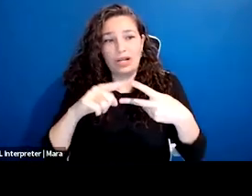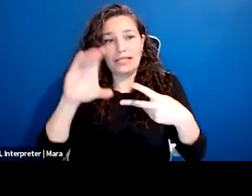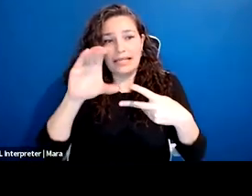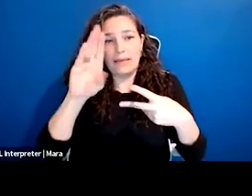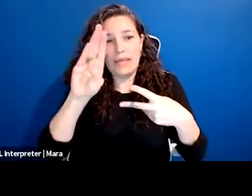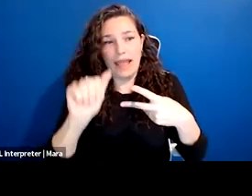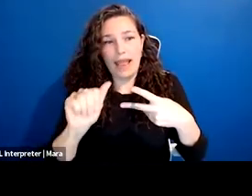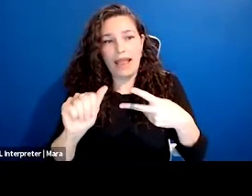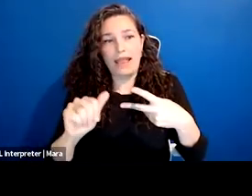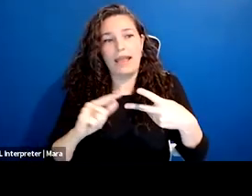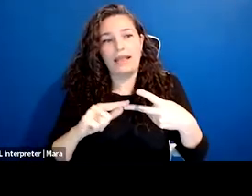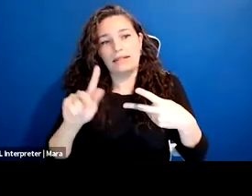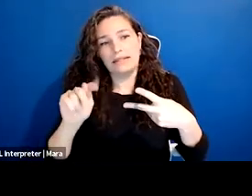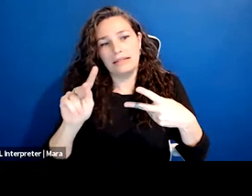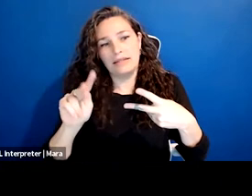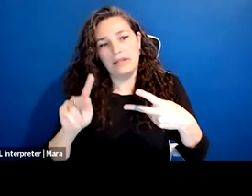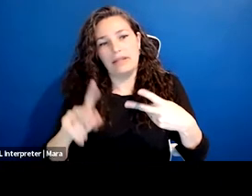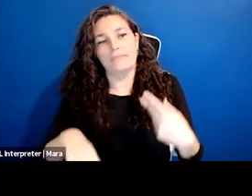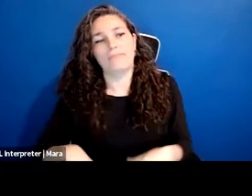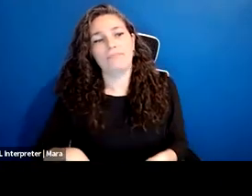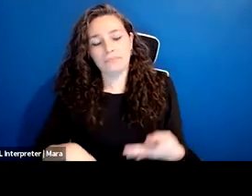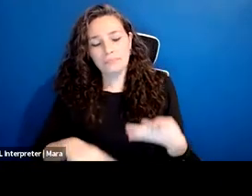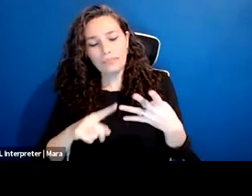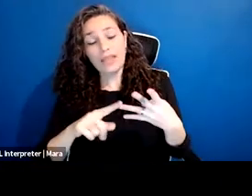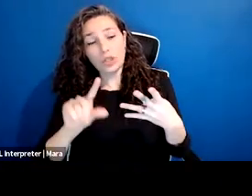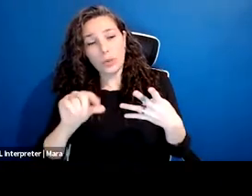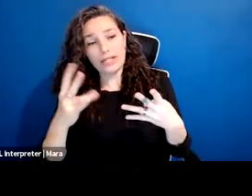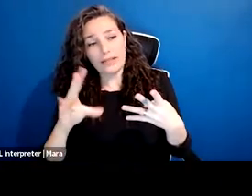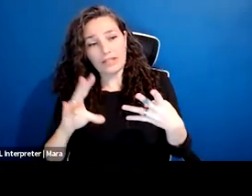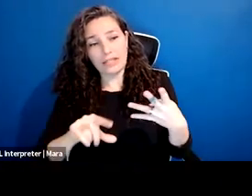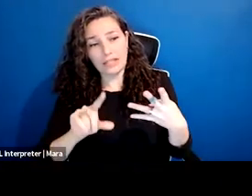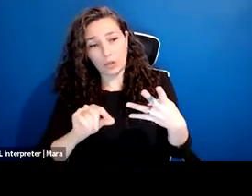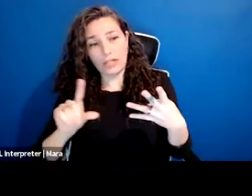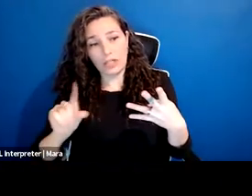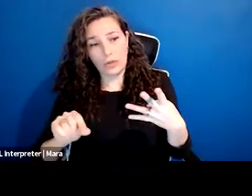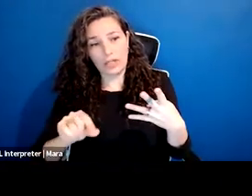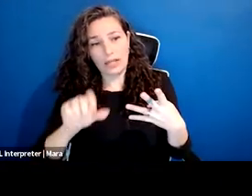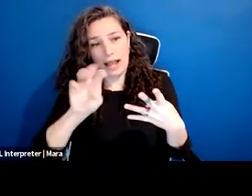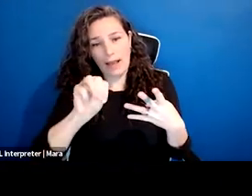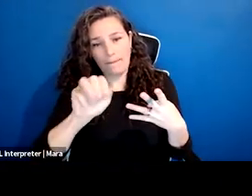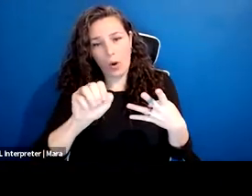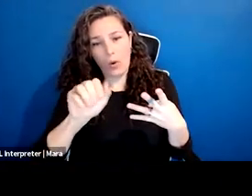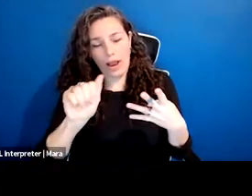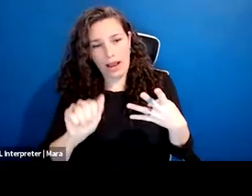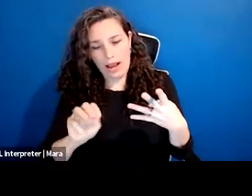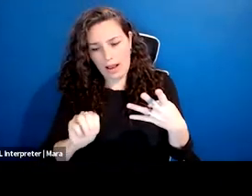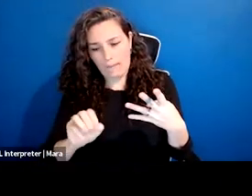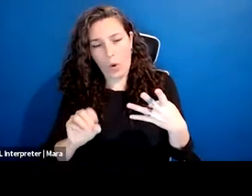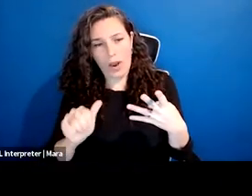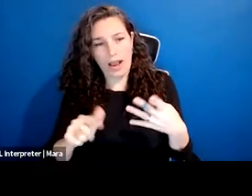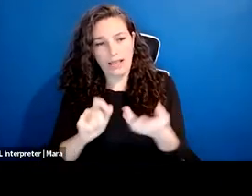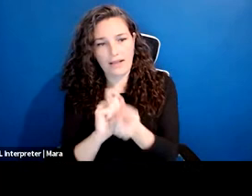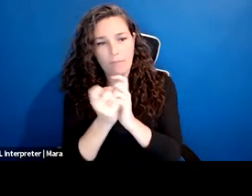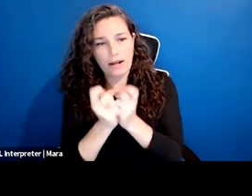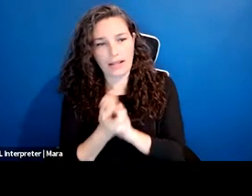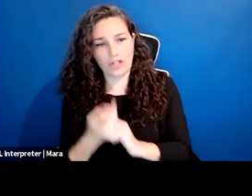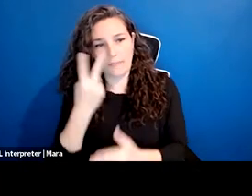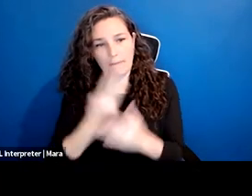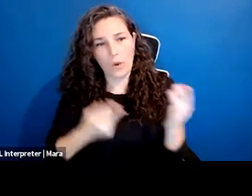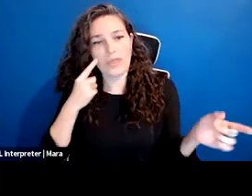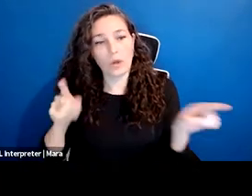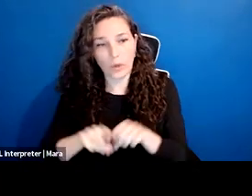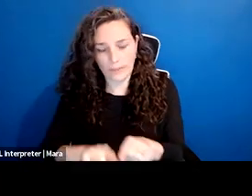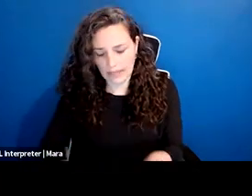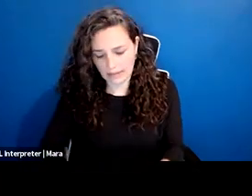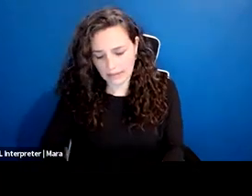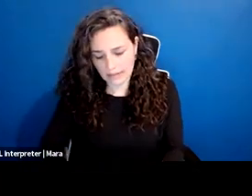two memoranda of agreement, the 2017 and 2020 MOA, have modifications to both of those agreements. So when